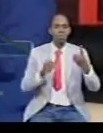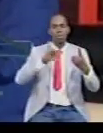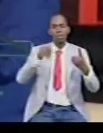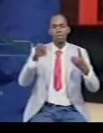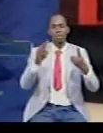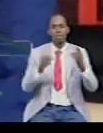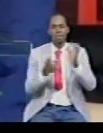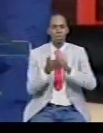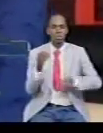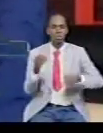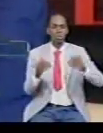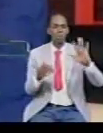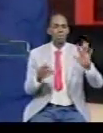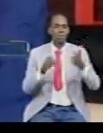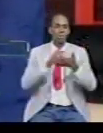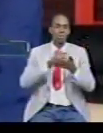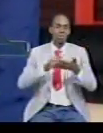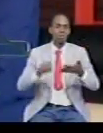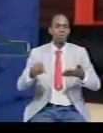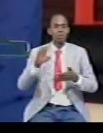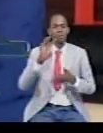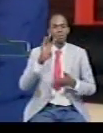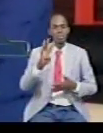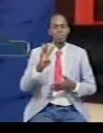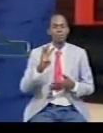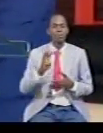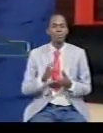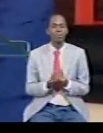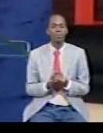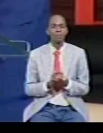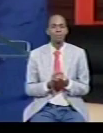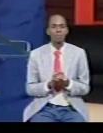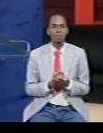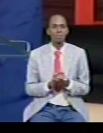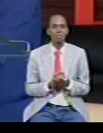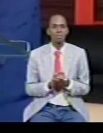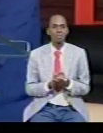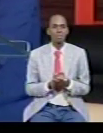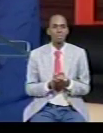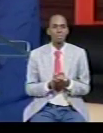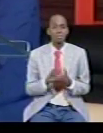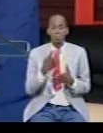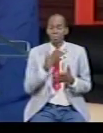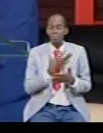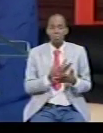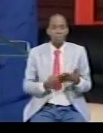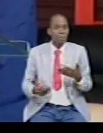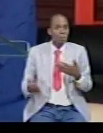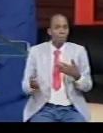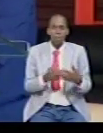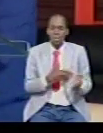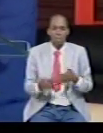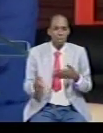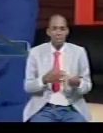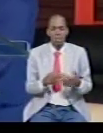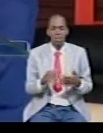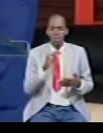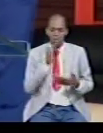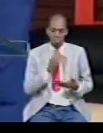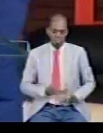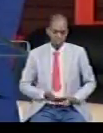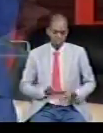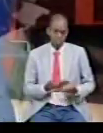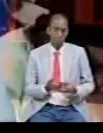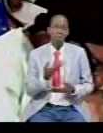verse 4. 1 John chapter 5, reading from verse 4. And whatsoever is born of